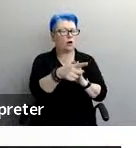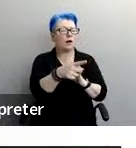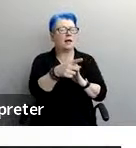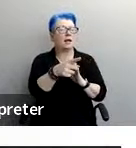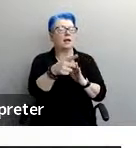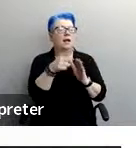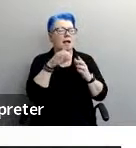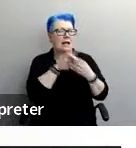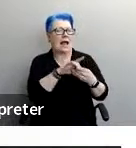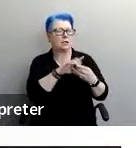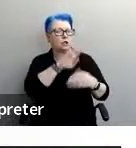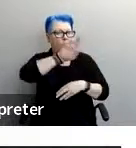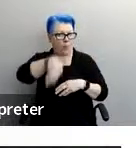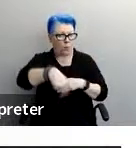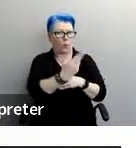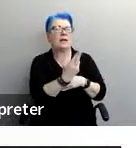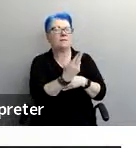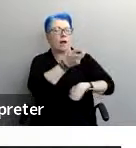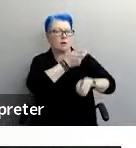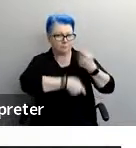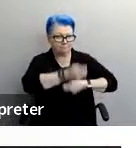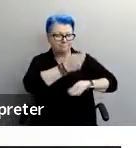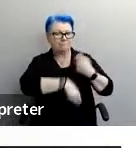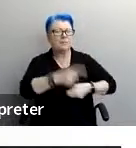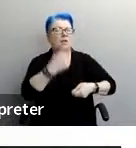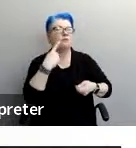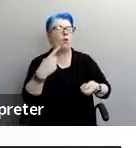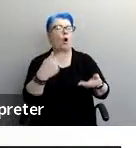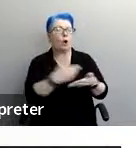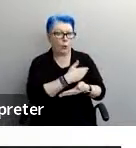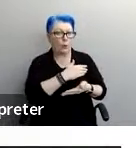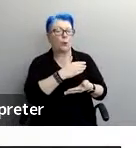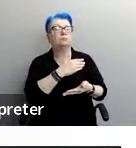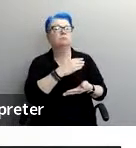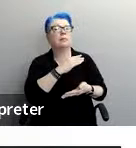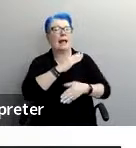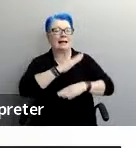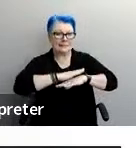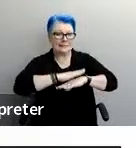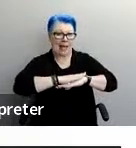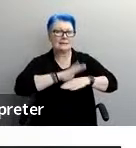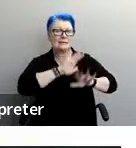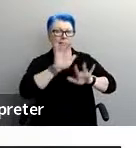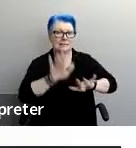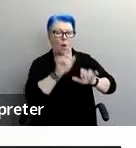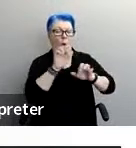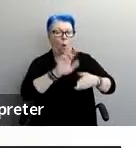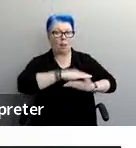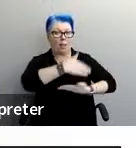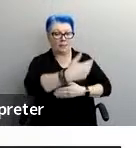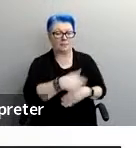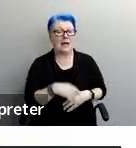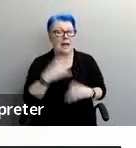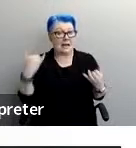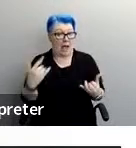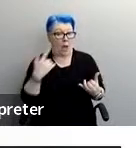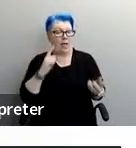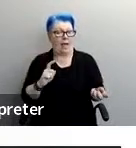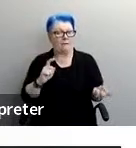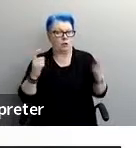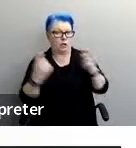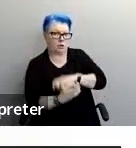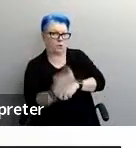cycle of laptops and desktop computers, this is a new indicator. They have recently switched to a 4-year refresh